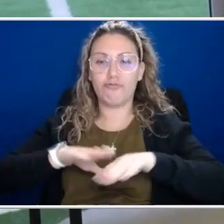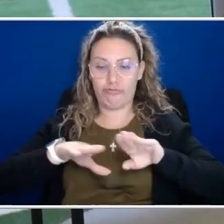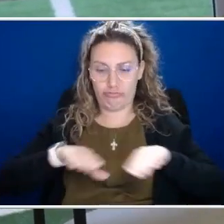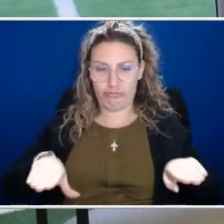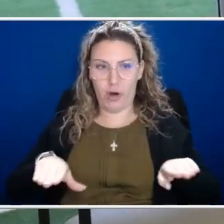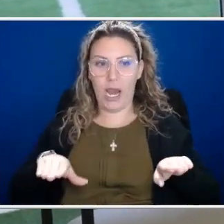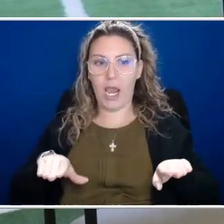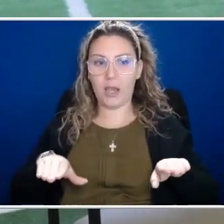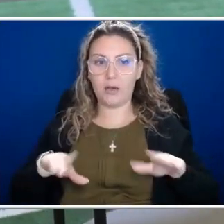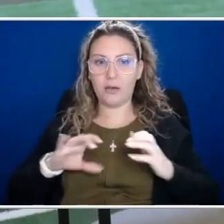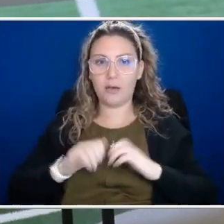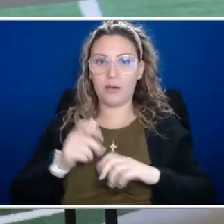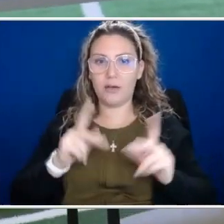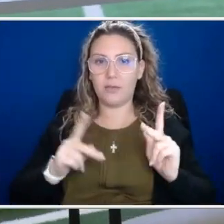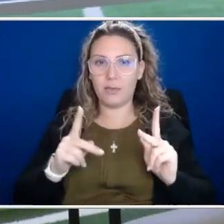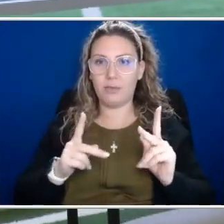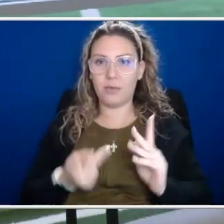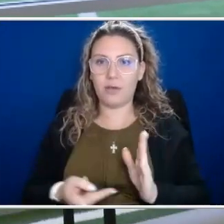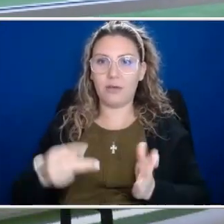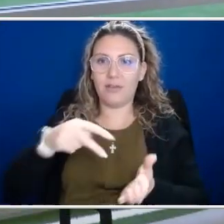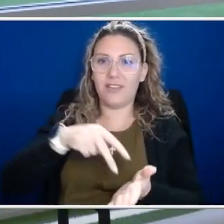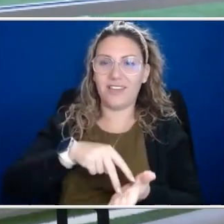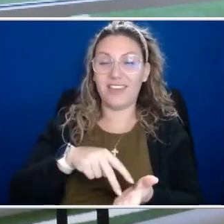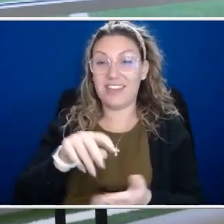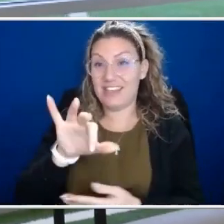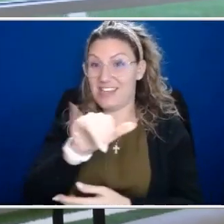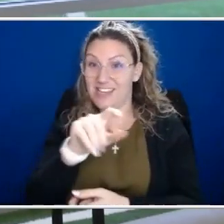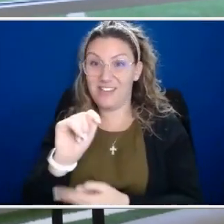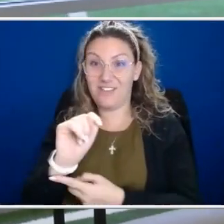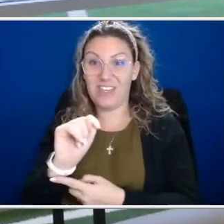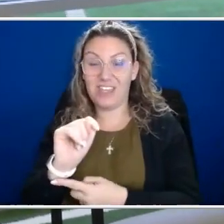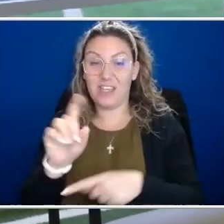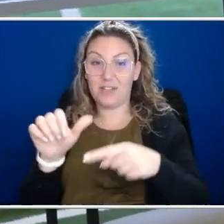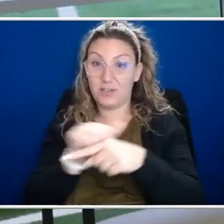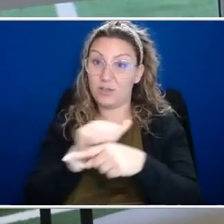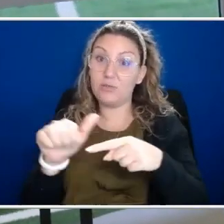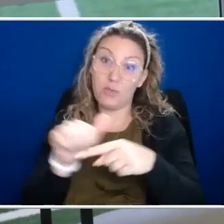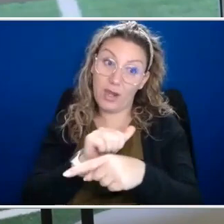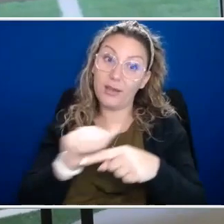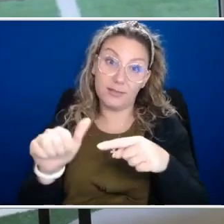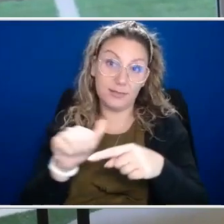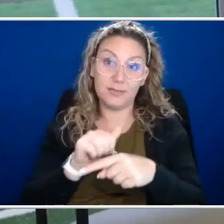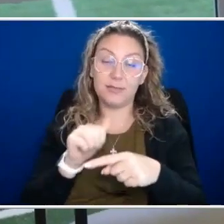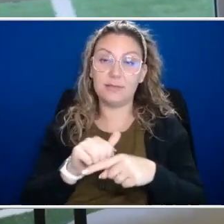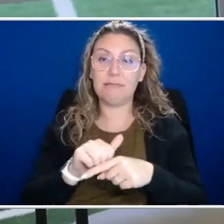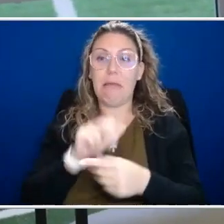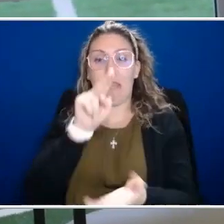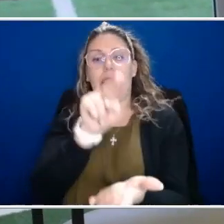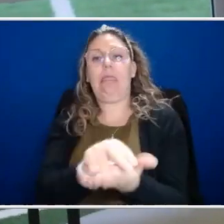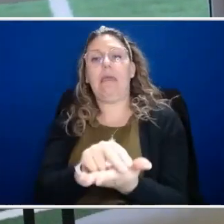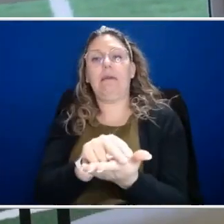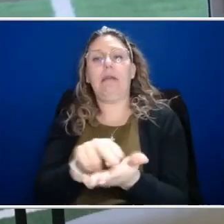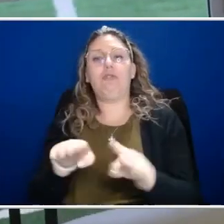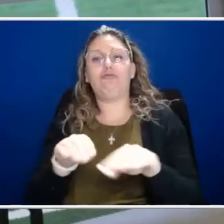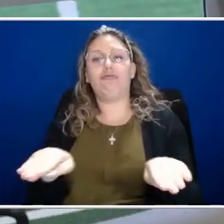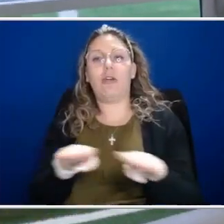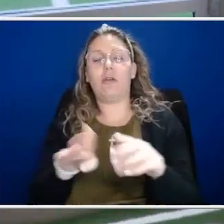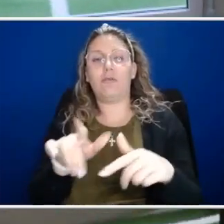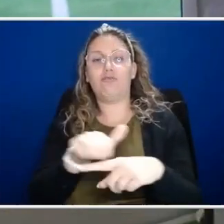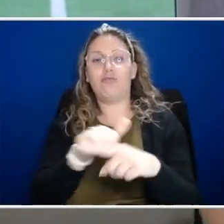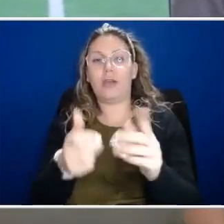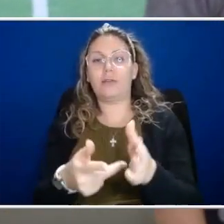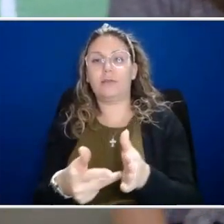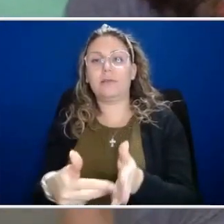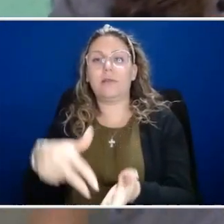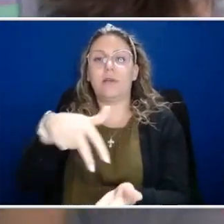back up to their feet? The best thing to do there is just practice it. Lay down on the ground, practice getting up, building those muscles